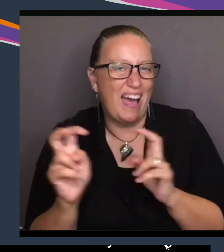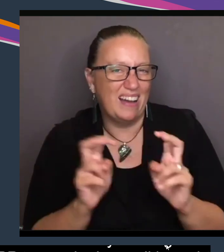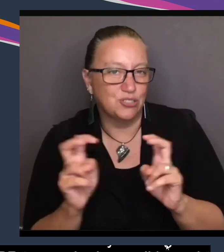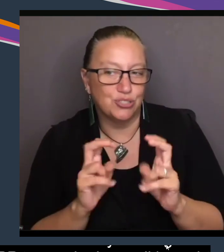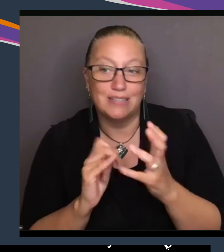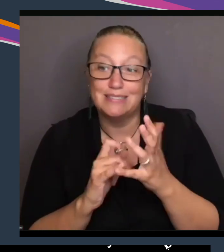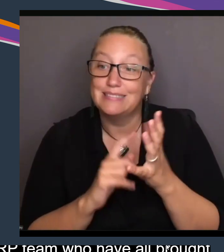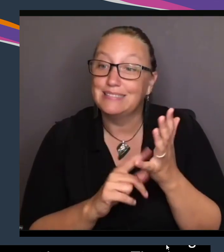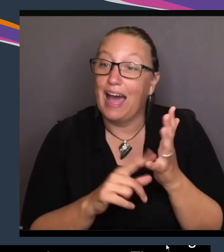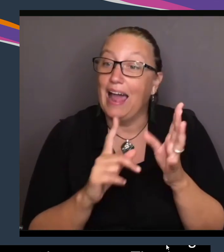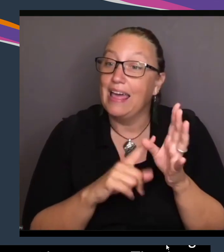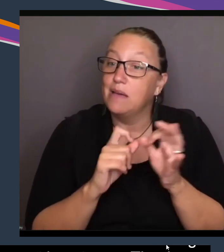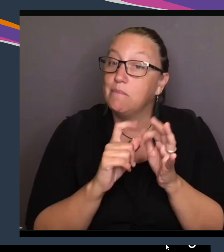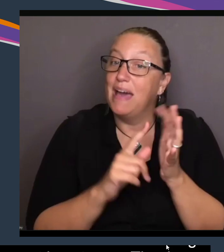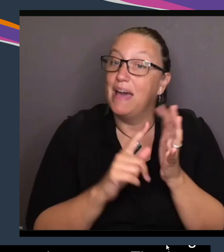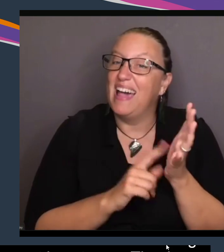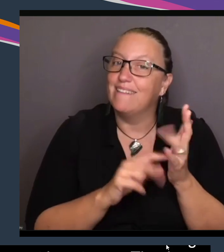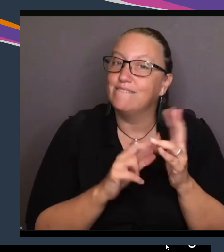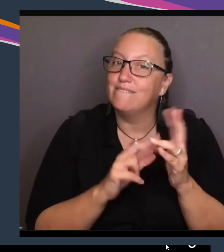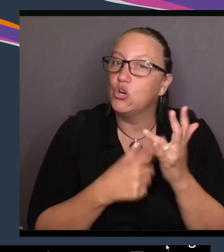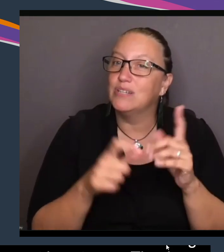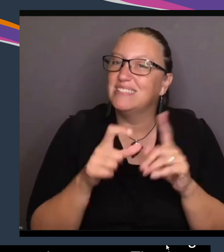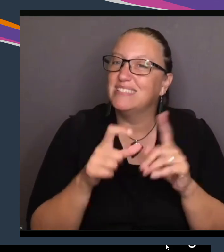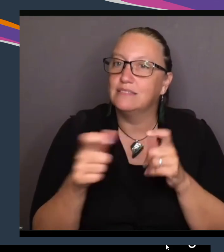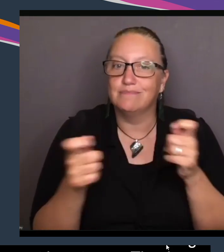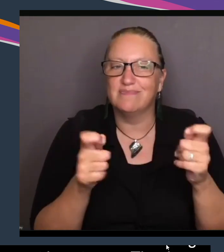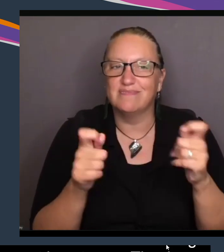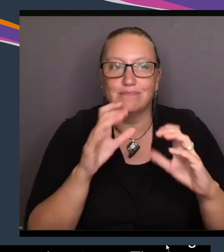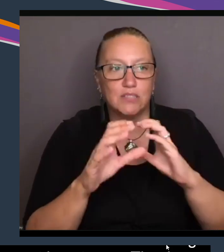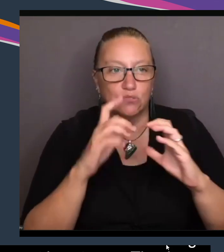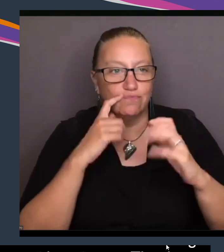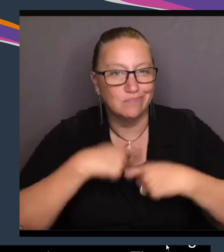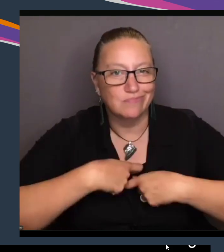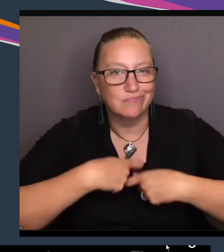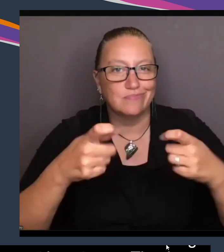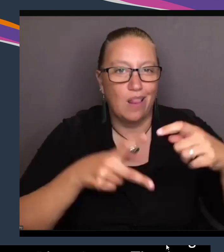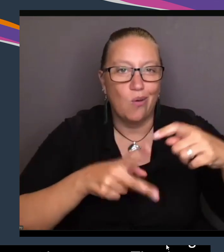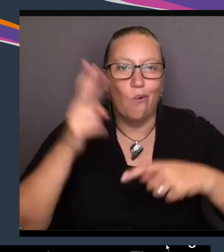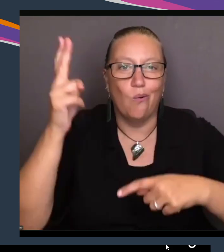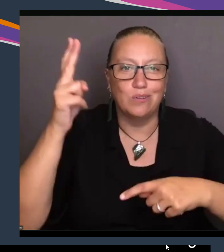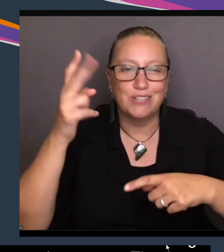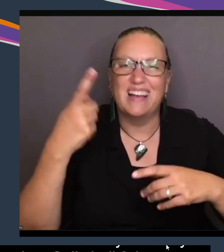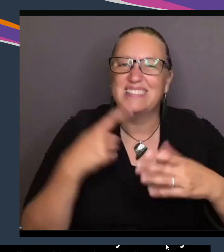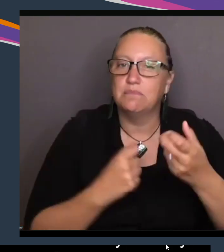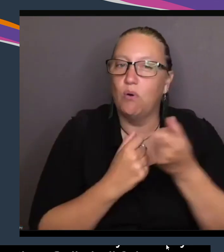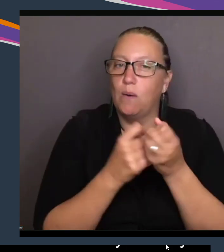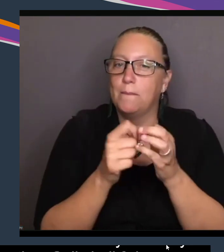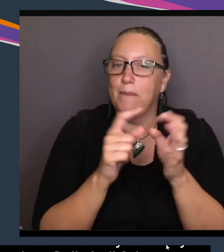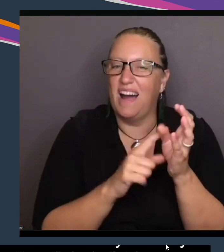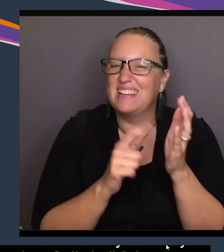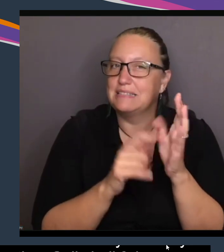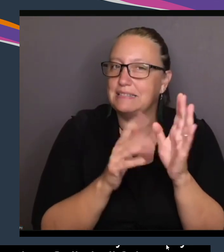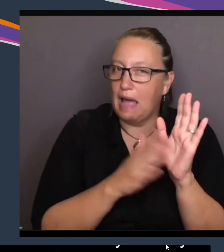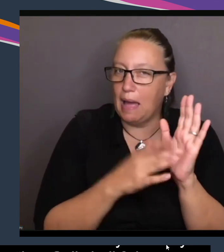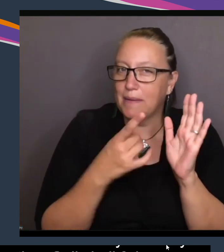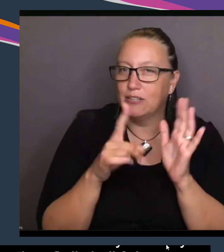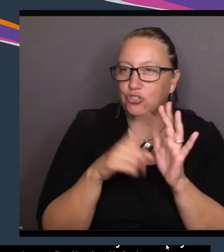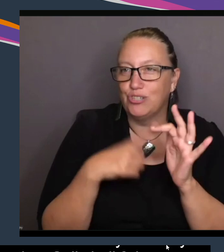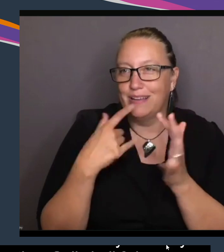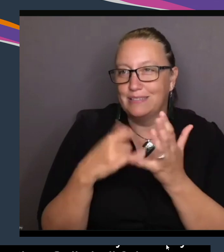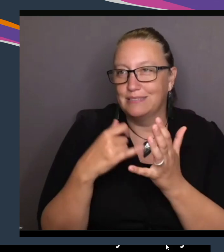who have led the design and delivery of the launch, supported by Tam and Jess,